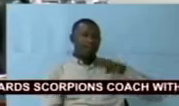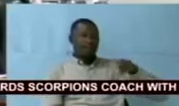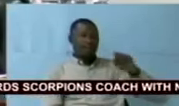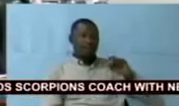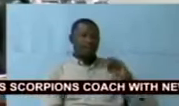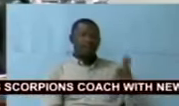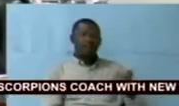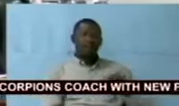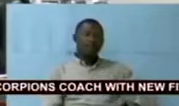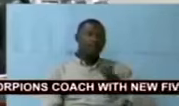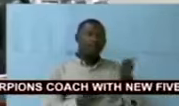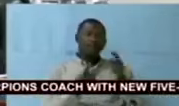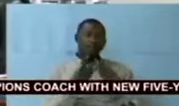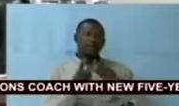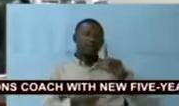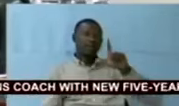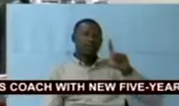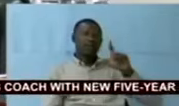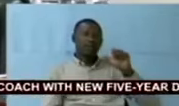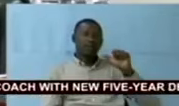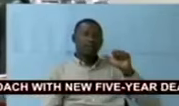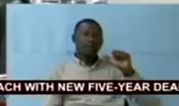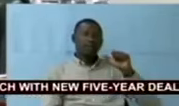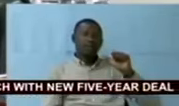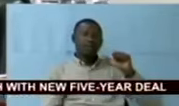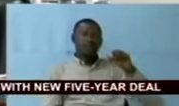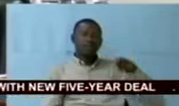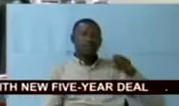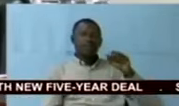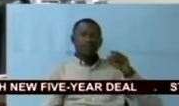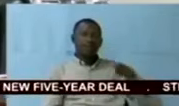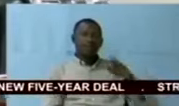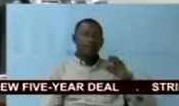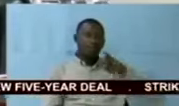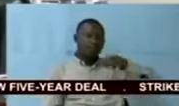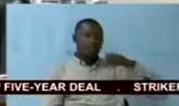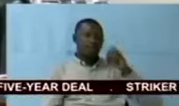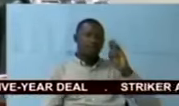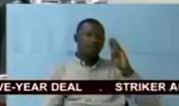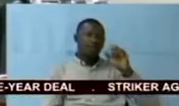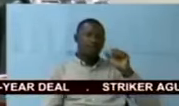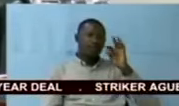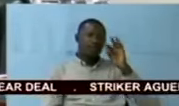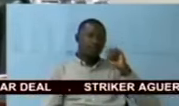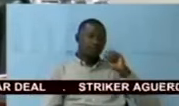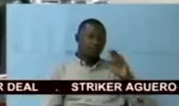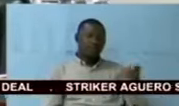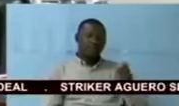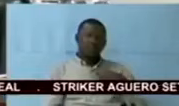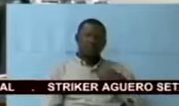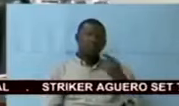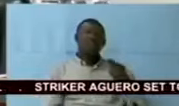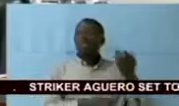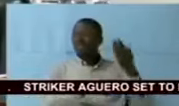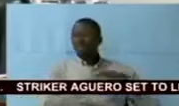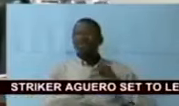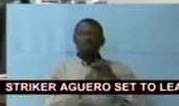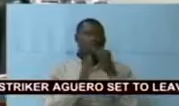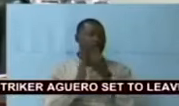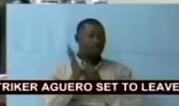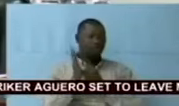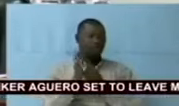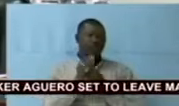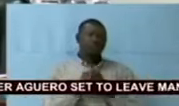Lamin Jobate was an issue at the time. Umukuleti wotembo membe loring. And